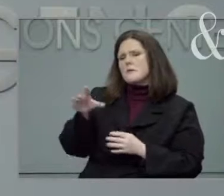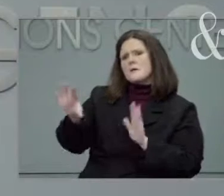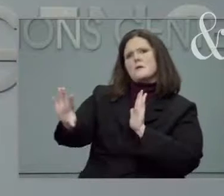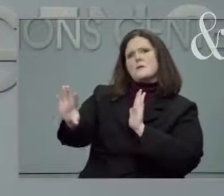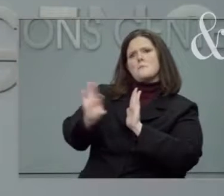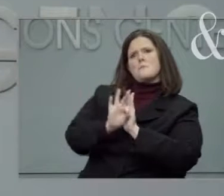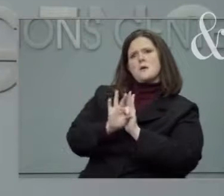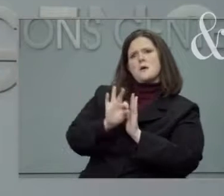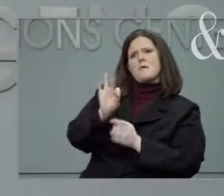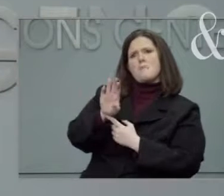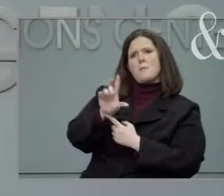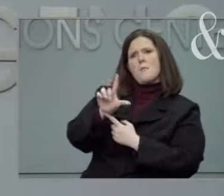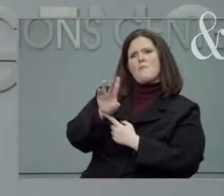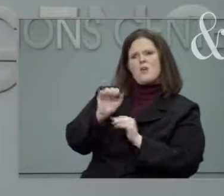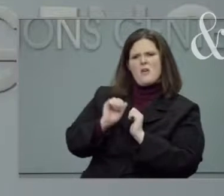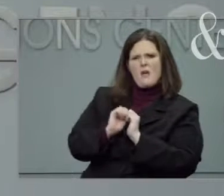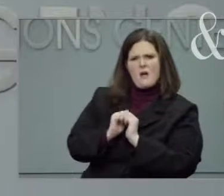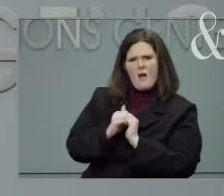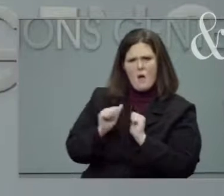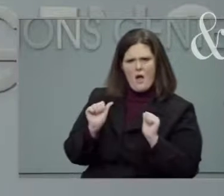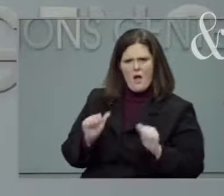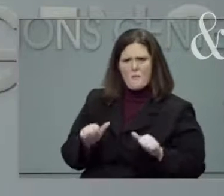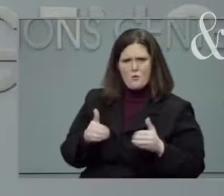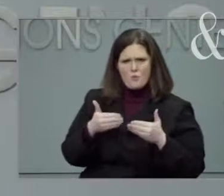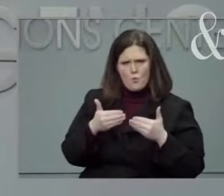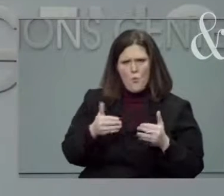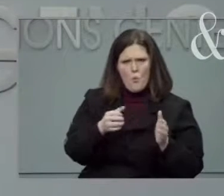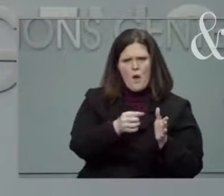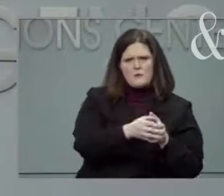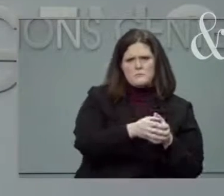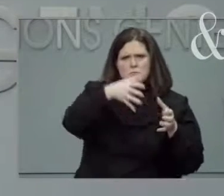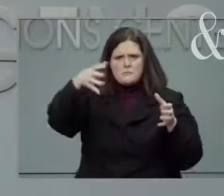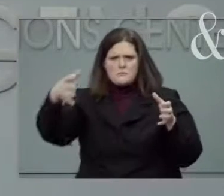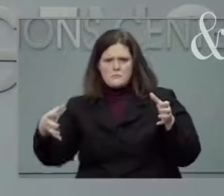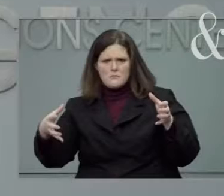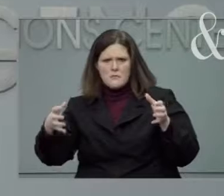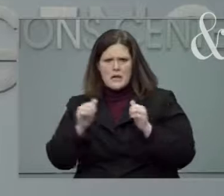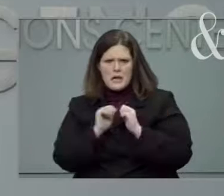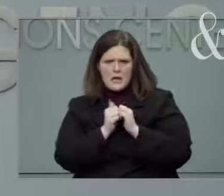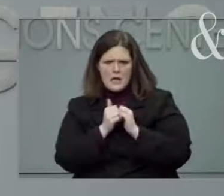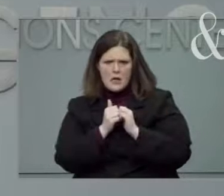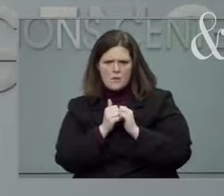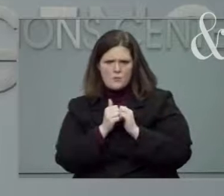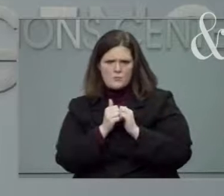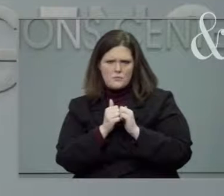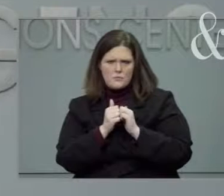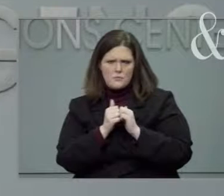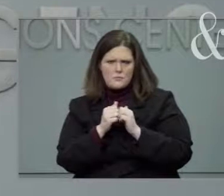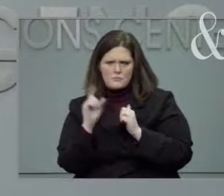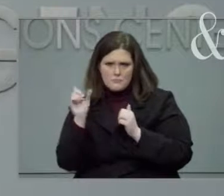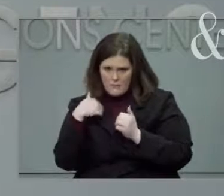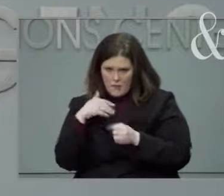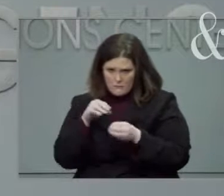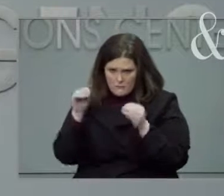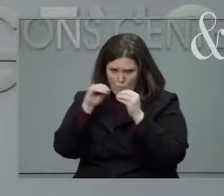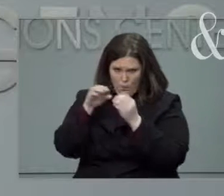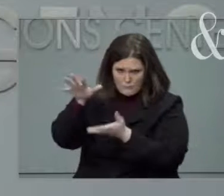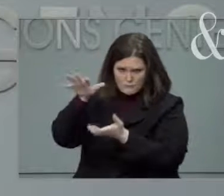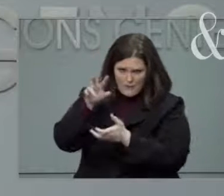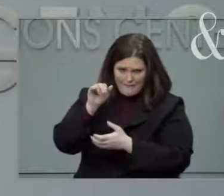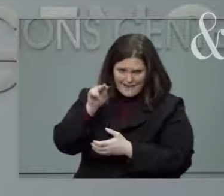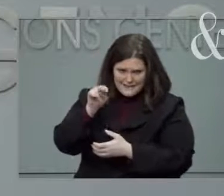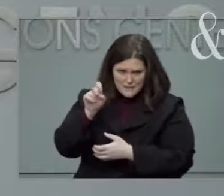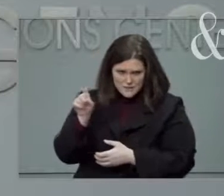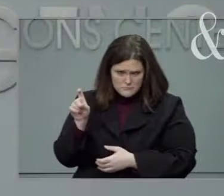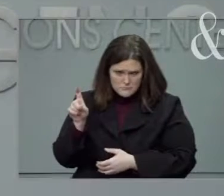with vaccinating educators in Group 3? Thanks, Tina. So week over week, we get new